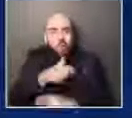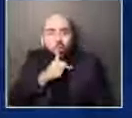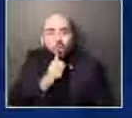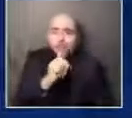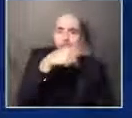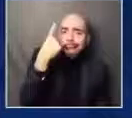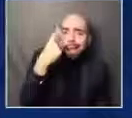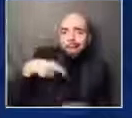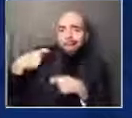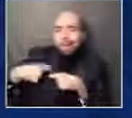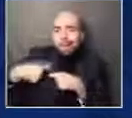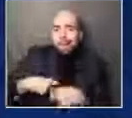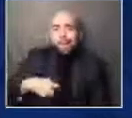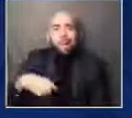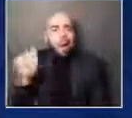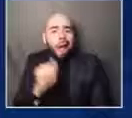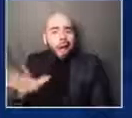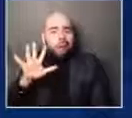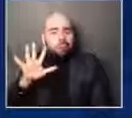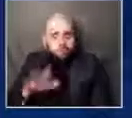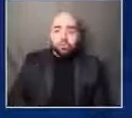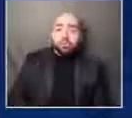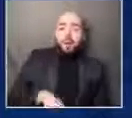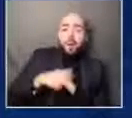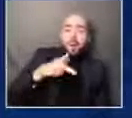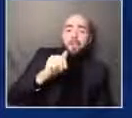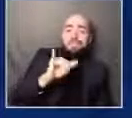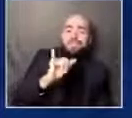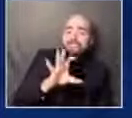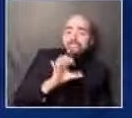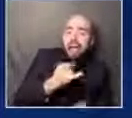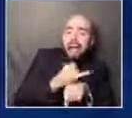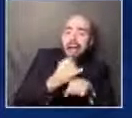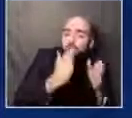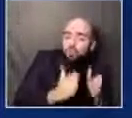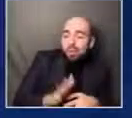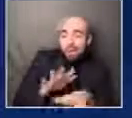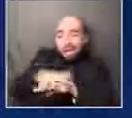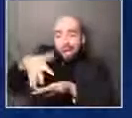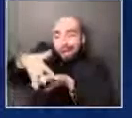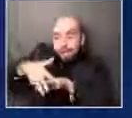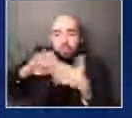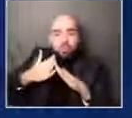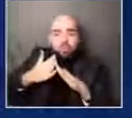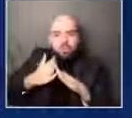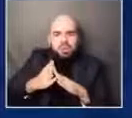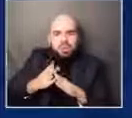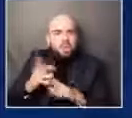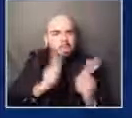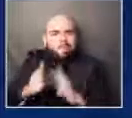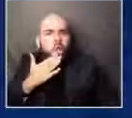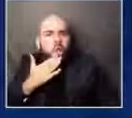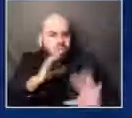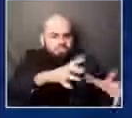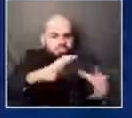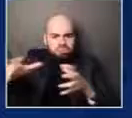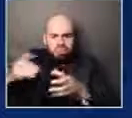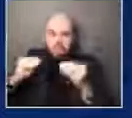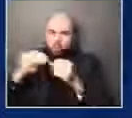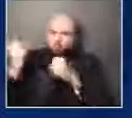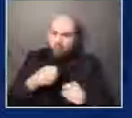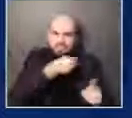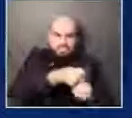American, Pacific Islanders, Native American communities harder than white communities. Focusing on these communities is one